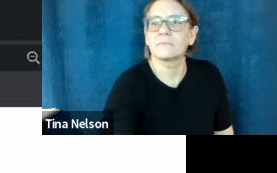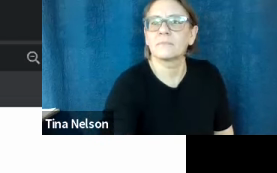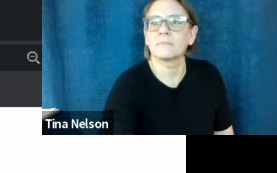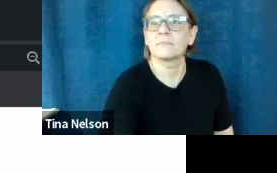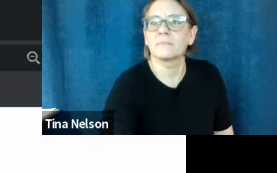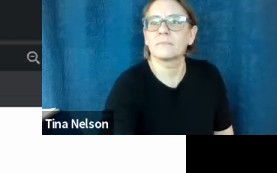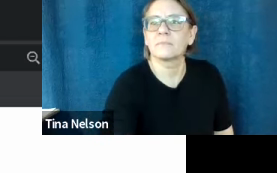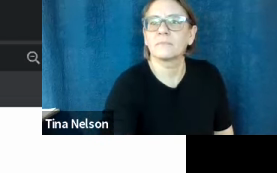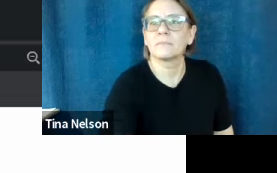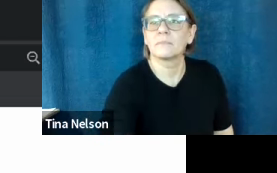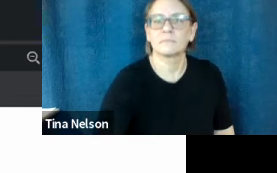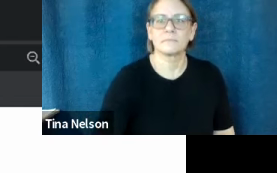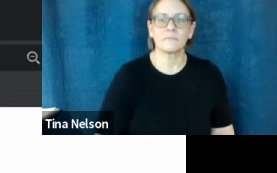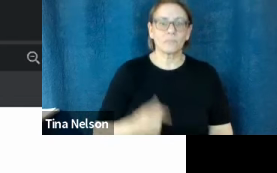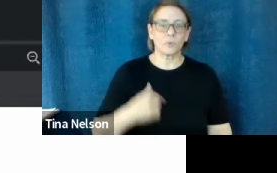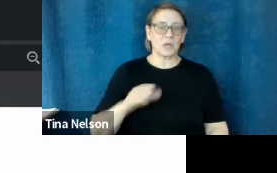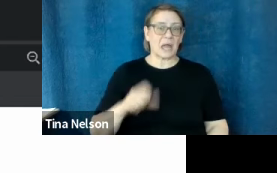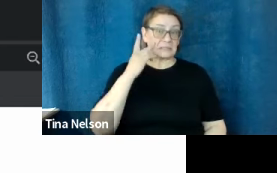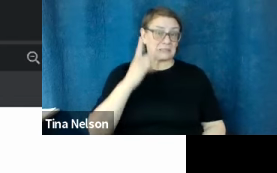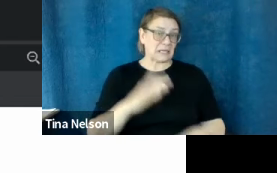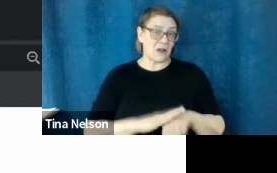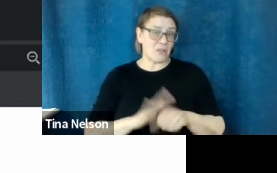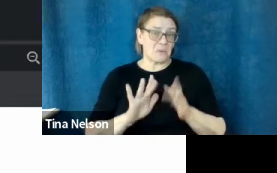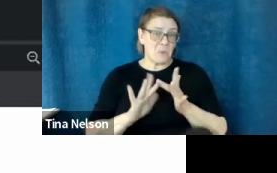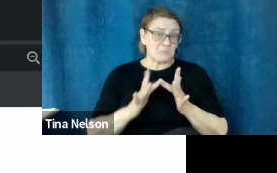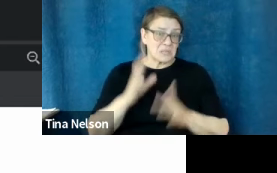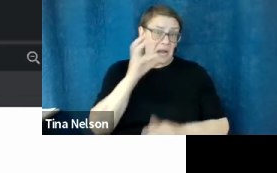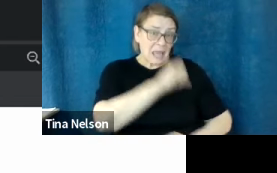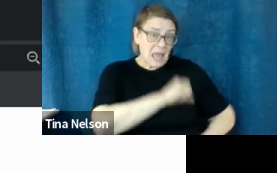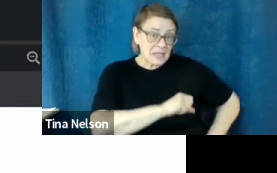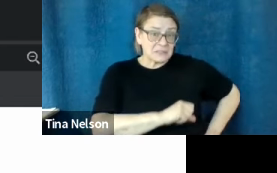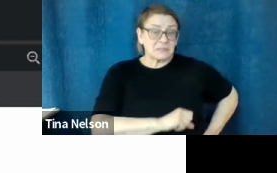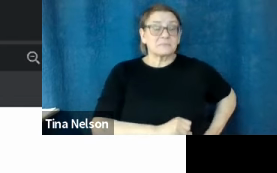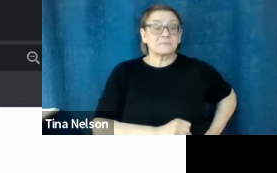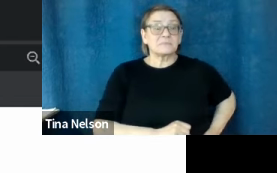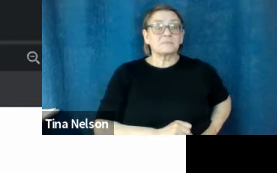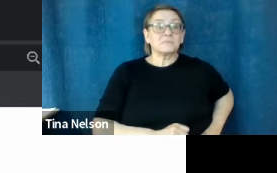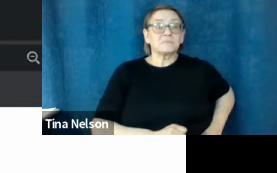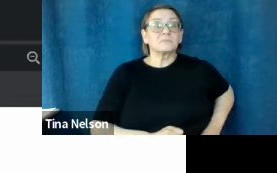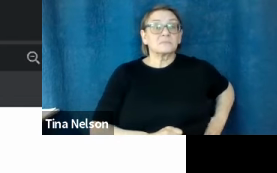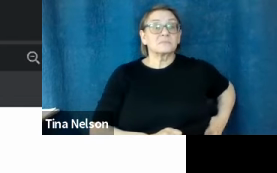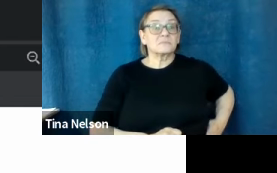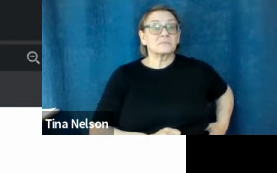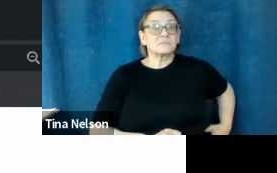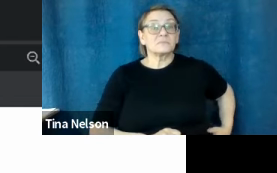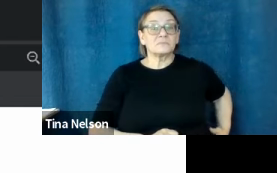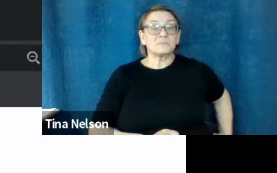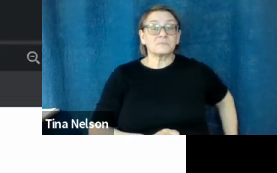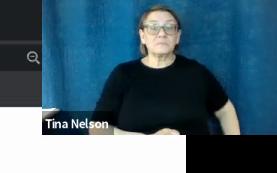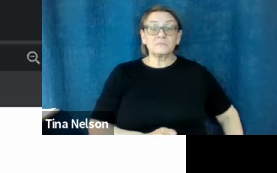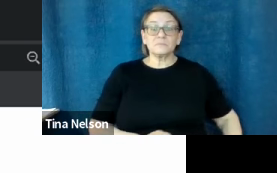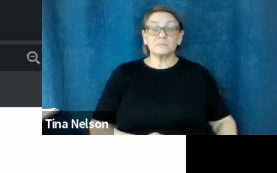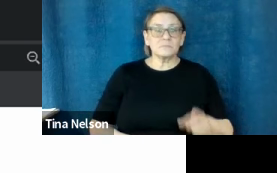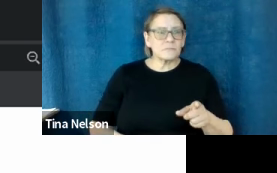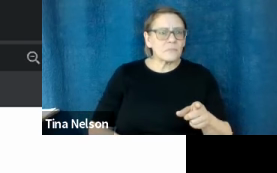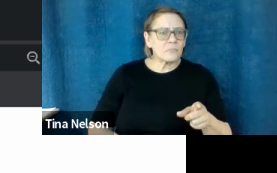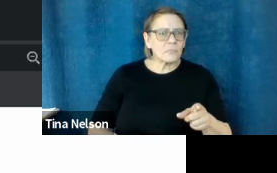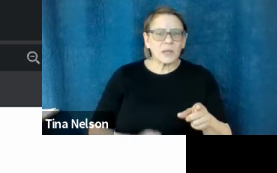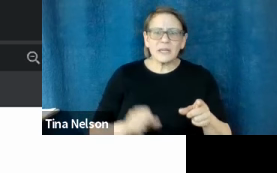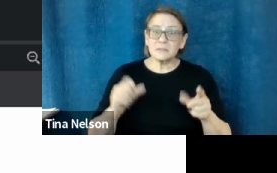like on the website. figured we would go through each slide, each portion. Sure. Great. Is the website live?